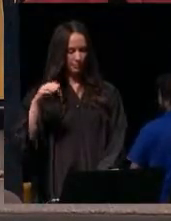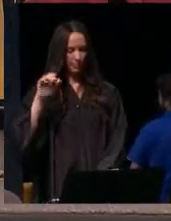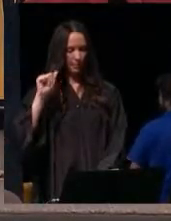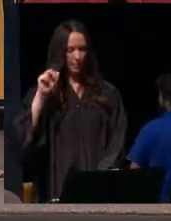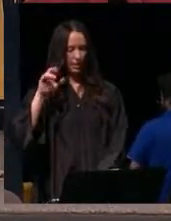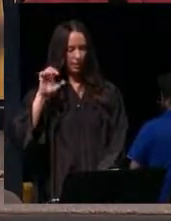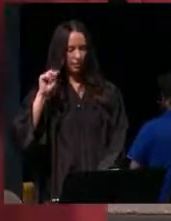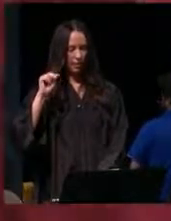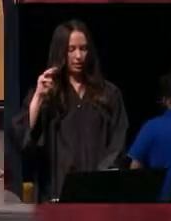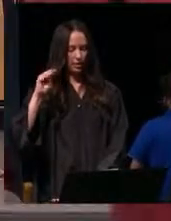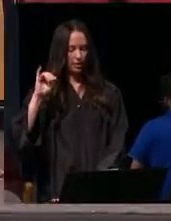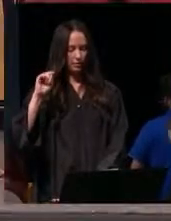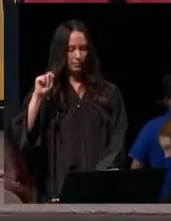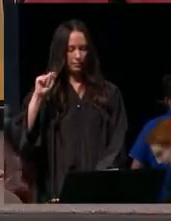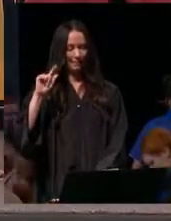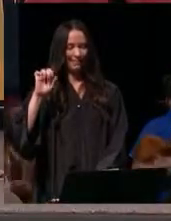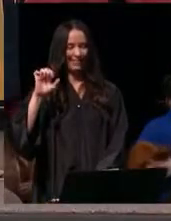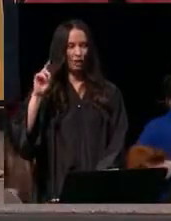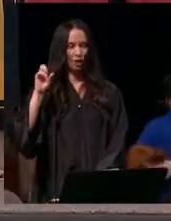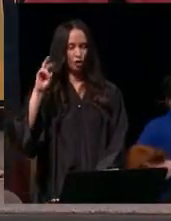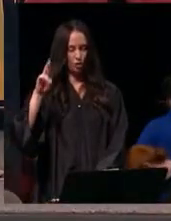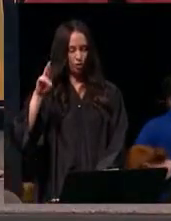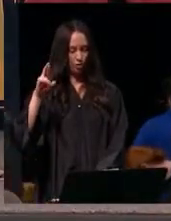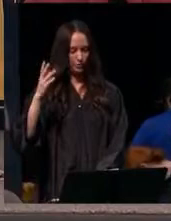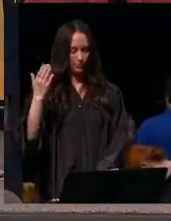Aaron Mitleiter.